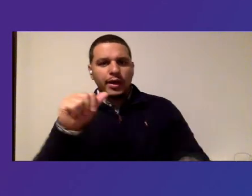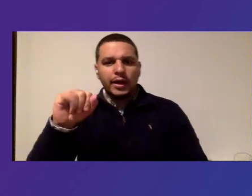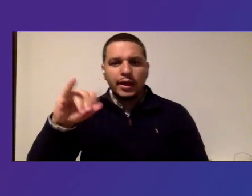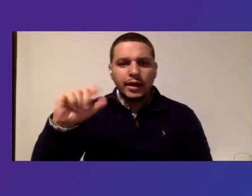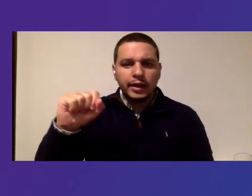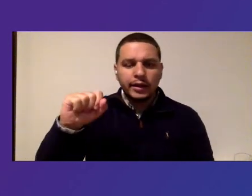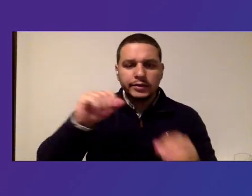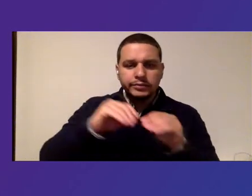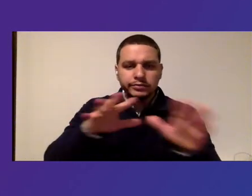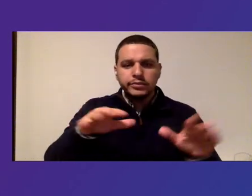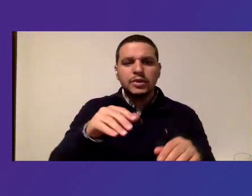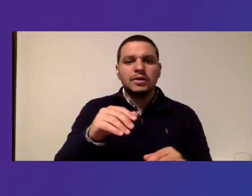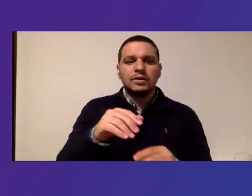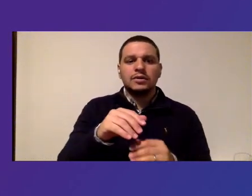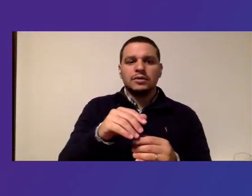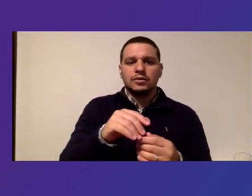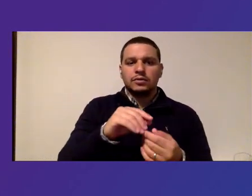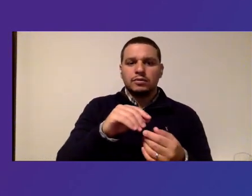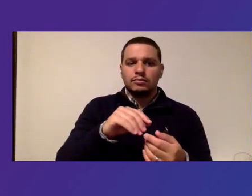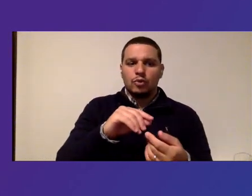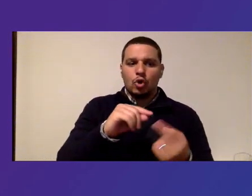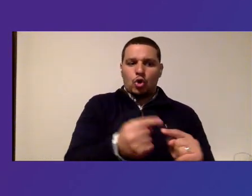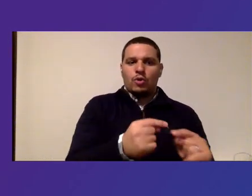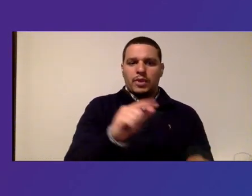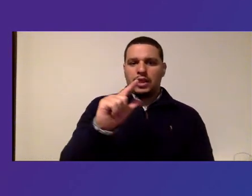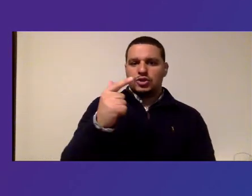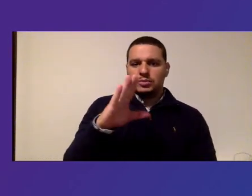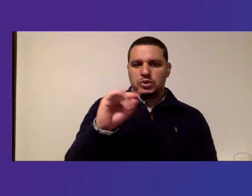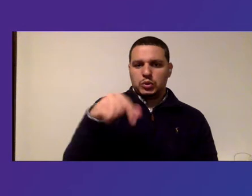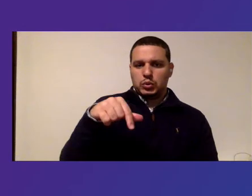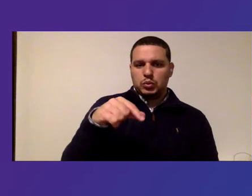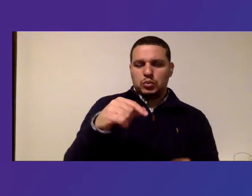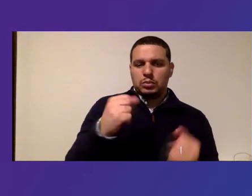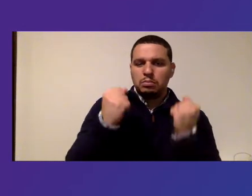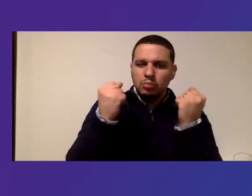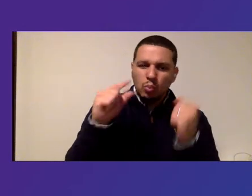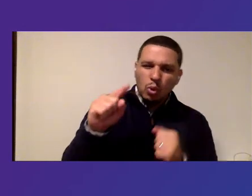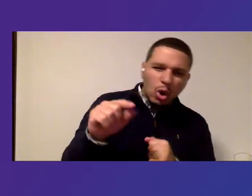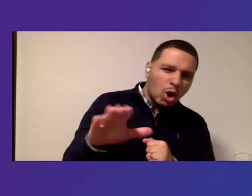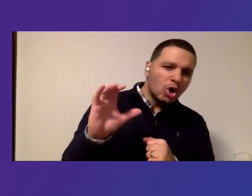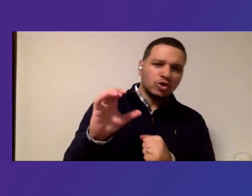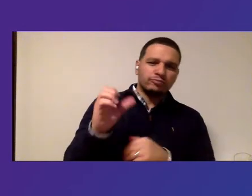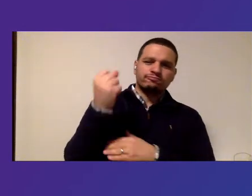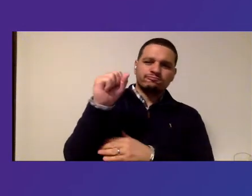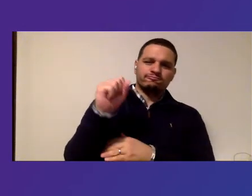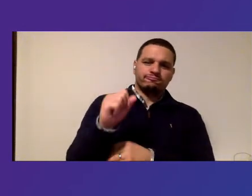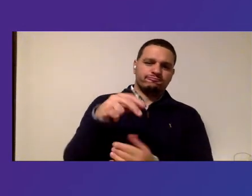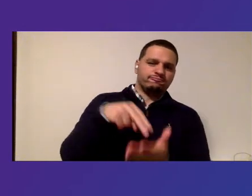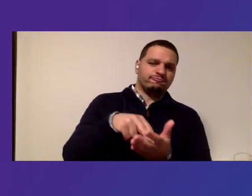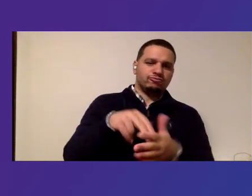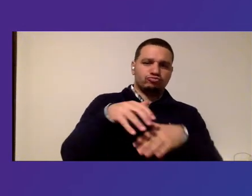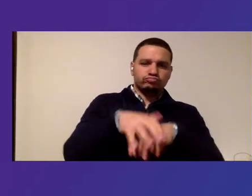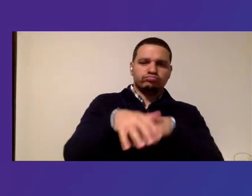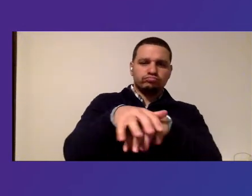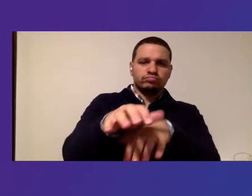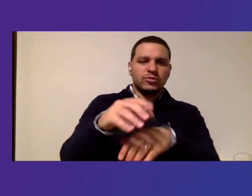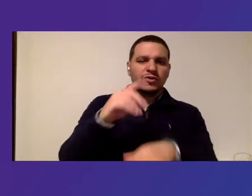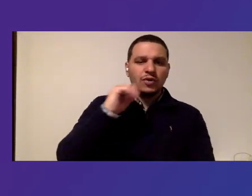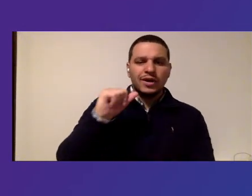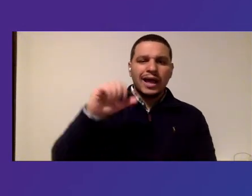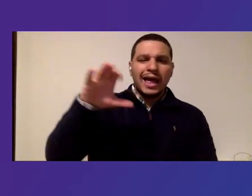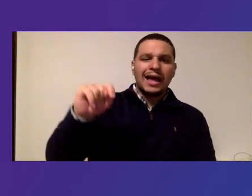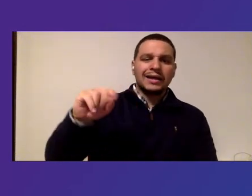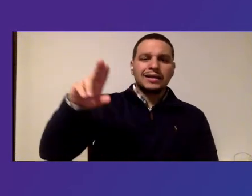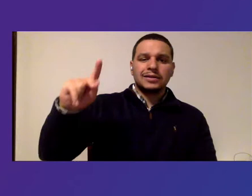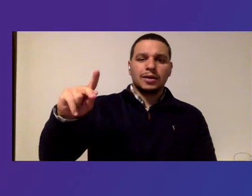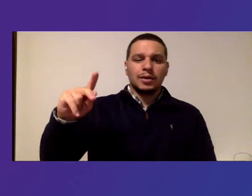ravaging the LGBTQ+ community. Hundreds of protesters took to New York City streets, for ACT UP die-in demonstrations